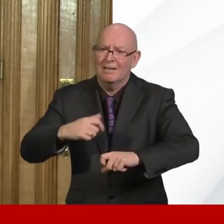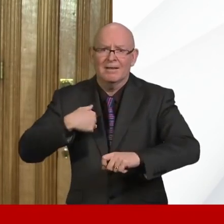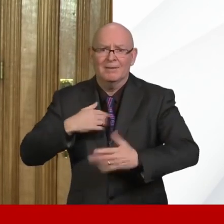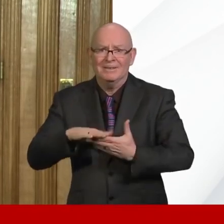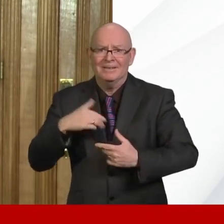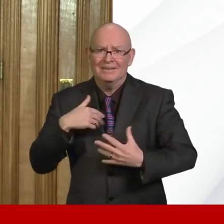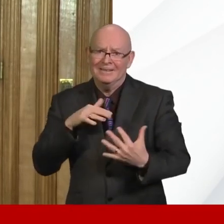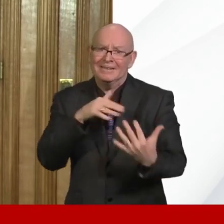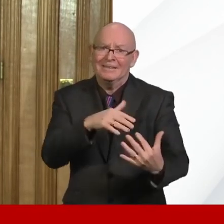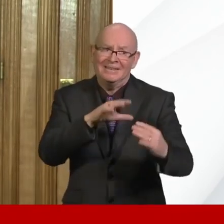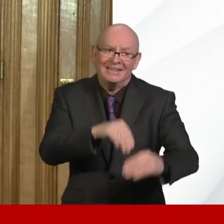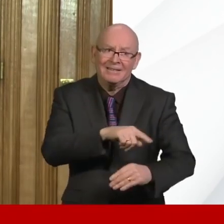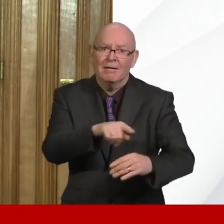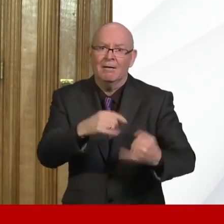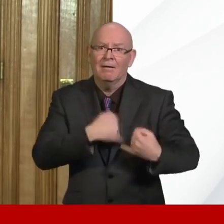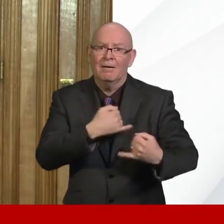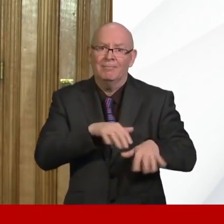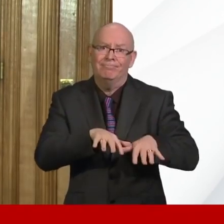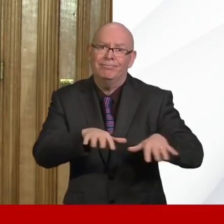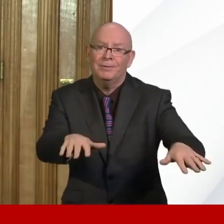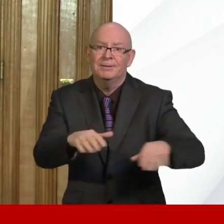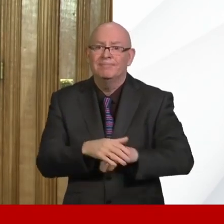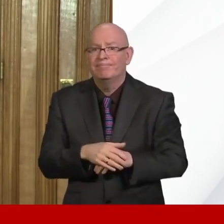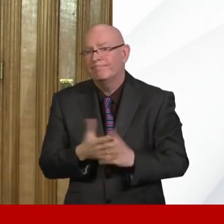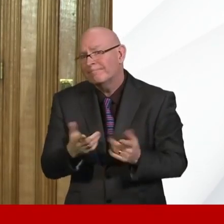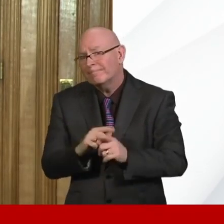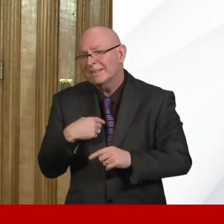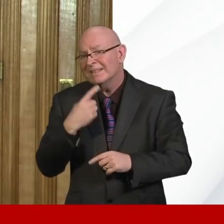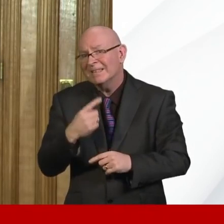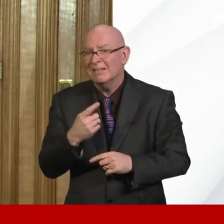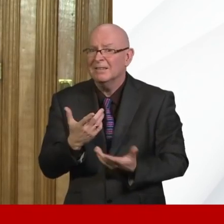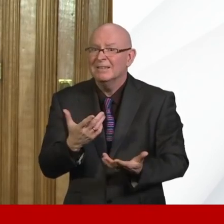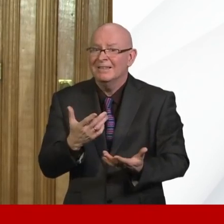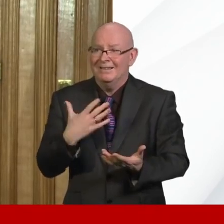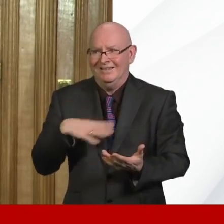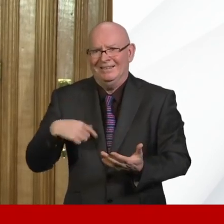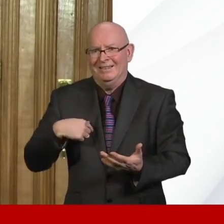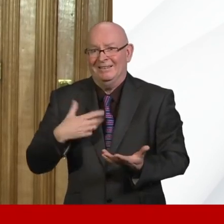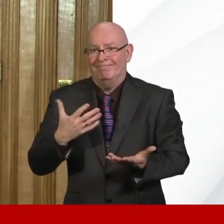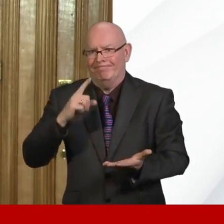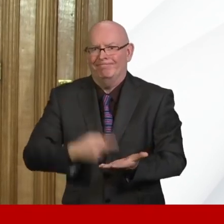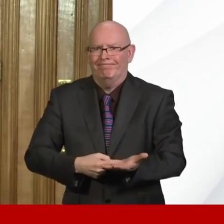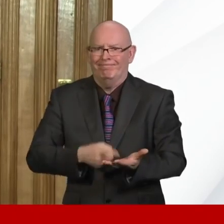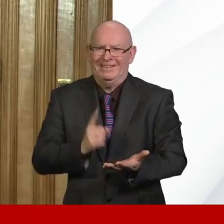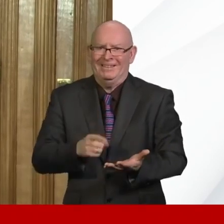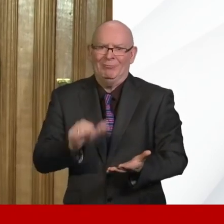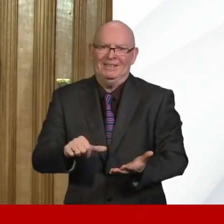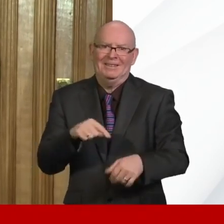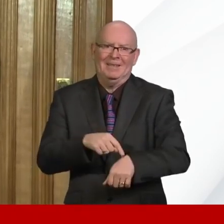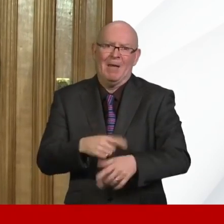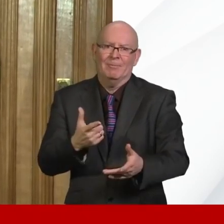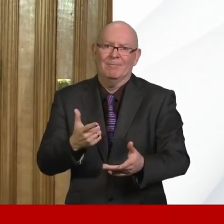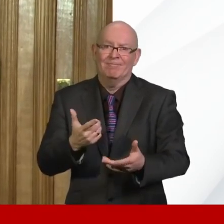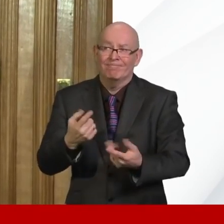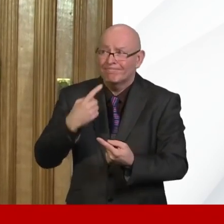faster in the days and weeks ahead. And we will do whatever it takes so that we beat it together.